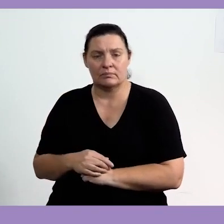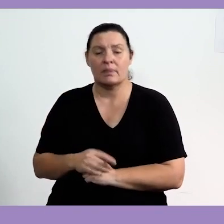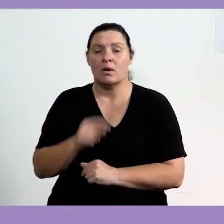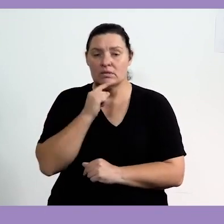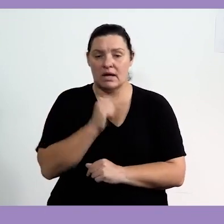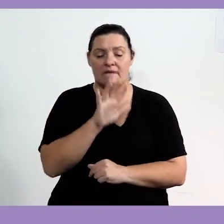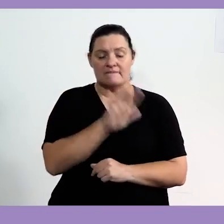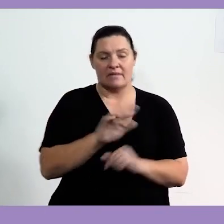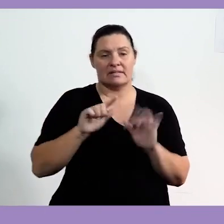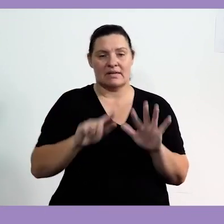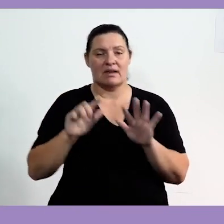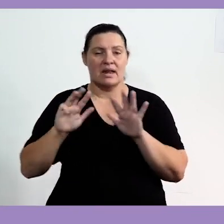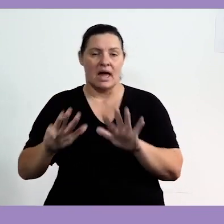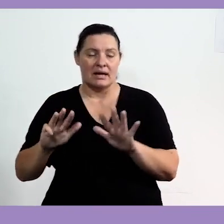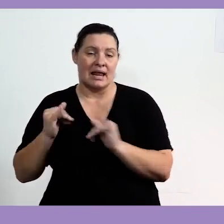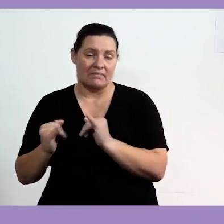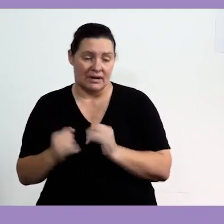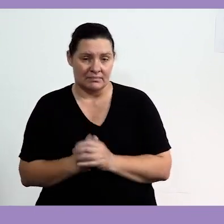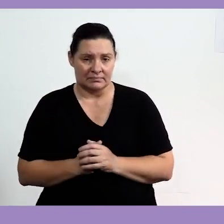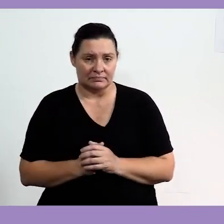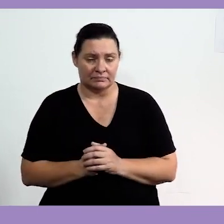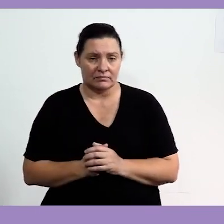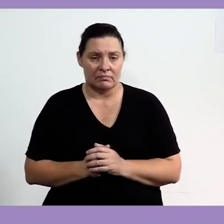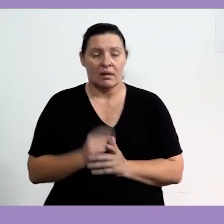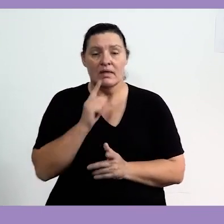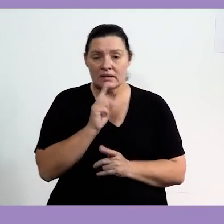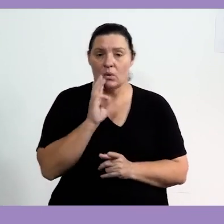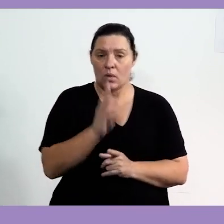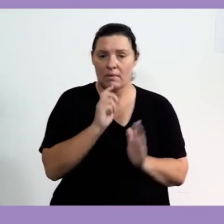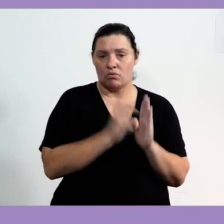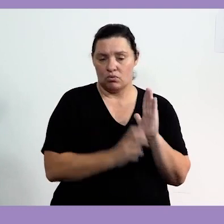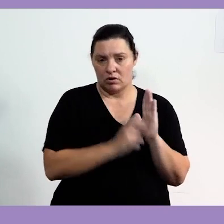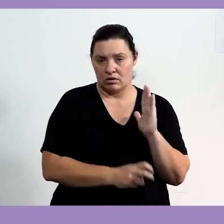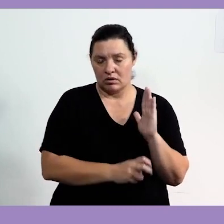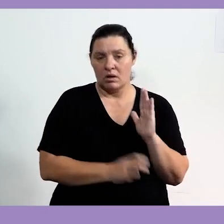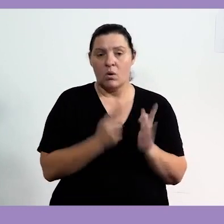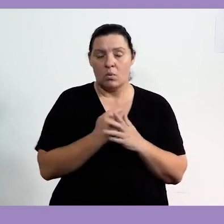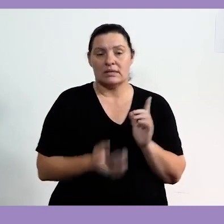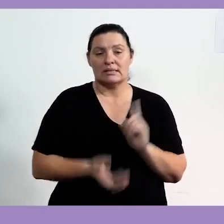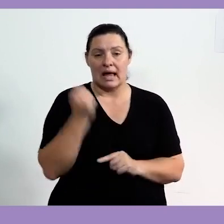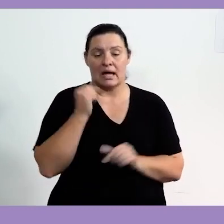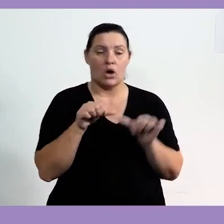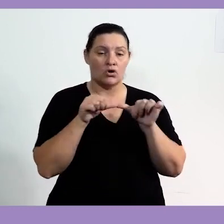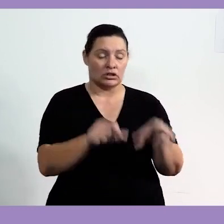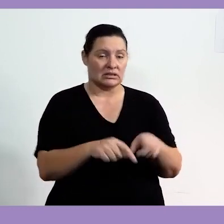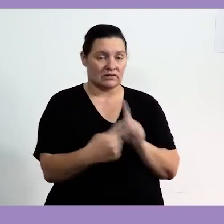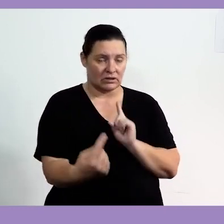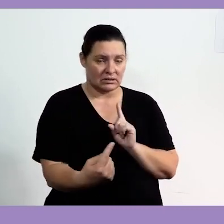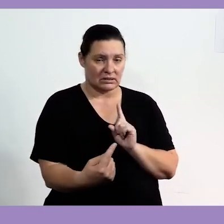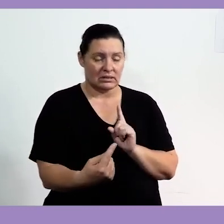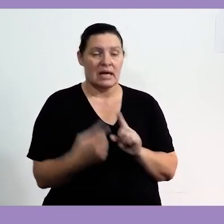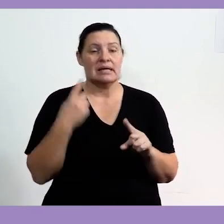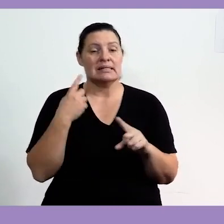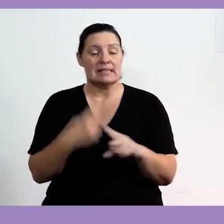pattern, which is 5, 7, 9, and 11. And this will be the rule. We are going to take the constant